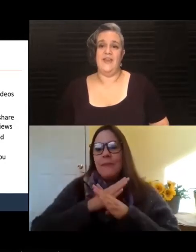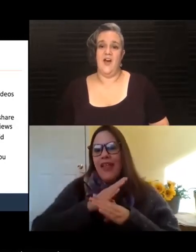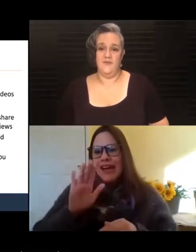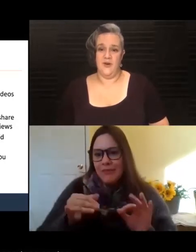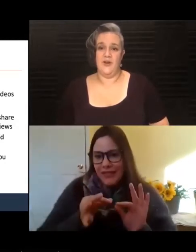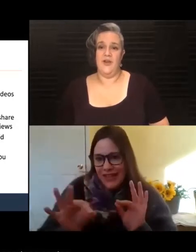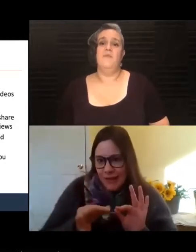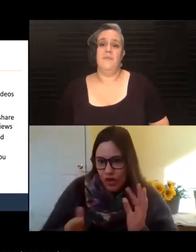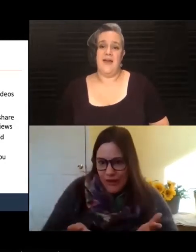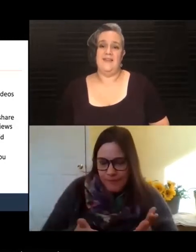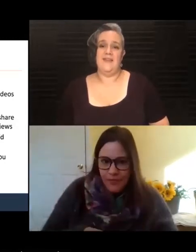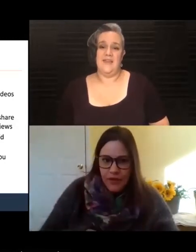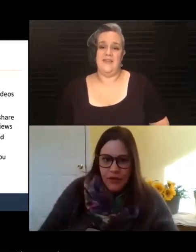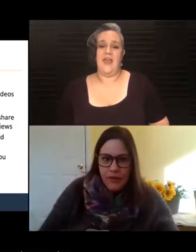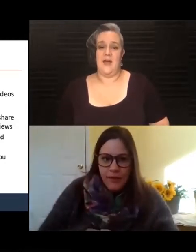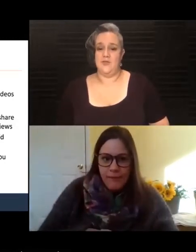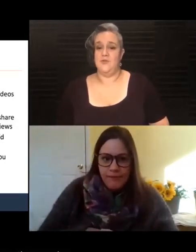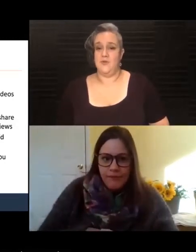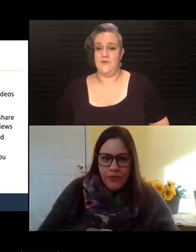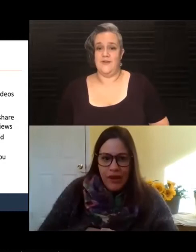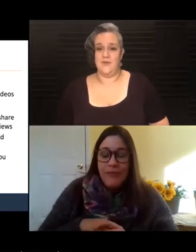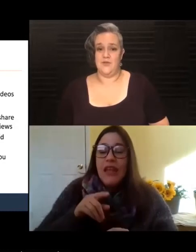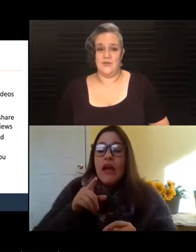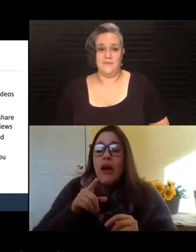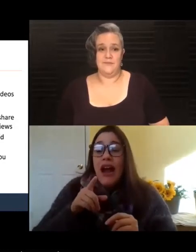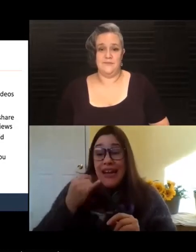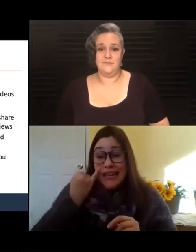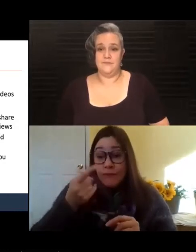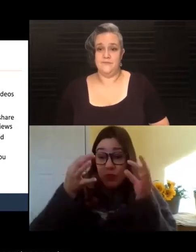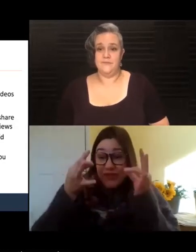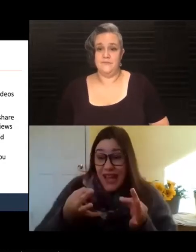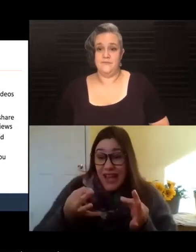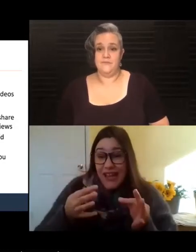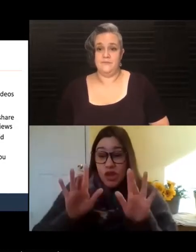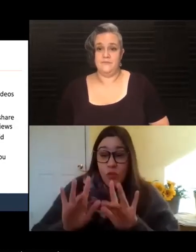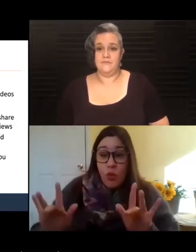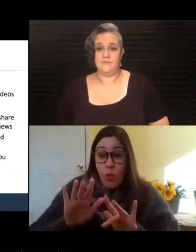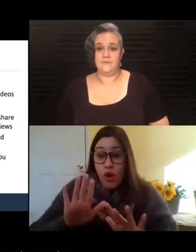not being covered by the captions or vice versa.